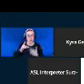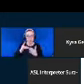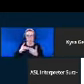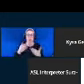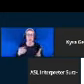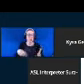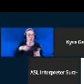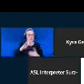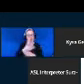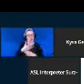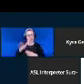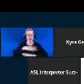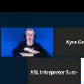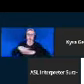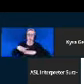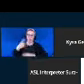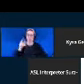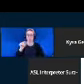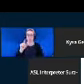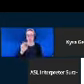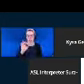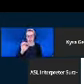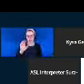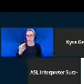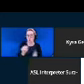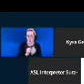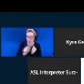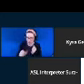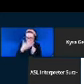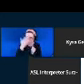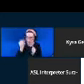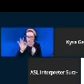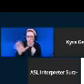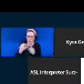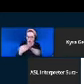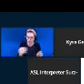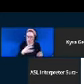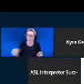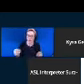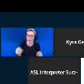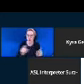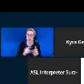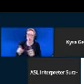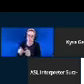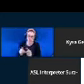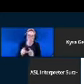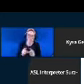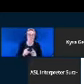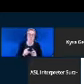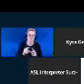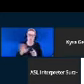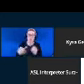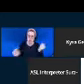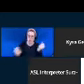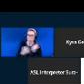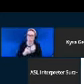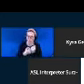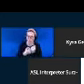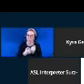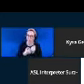platform with you because of your office and also the VALs who have supported us in